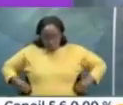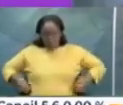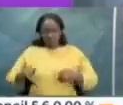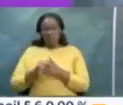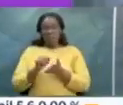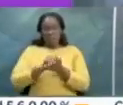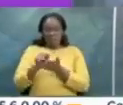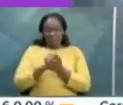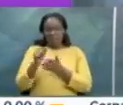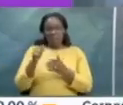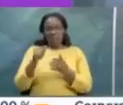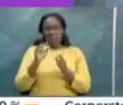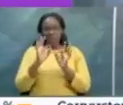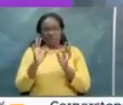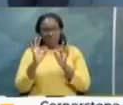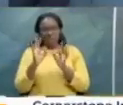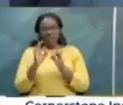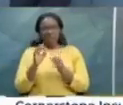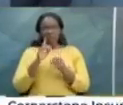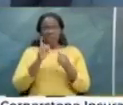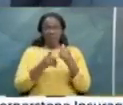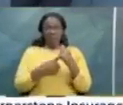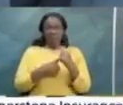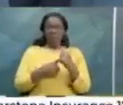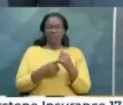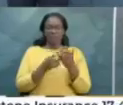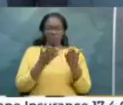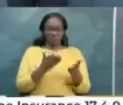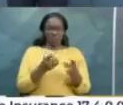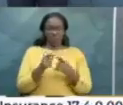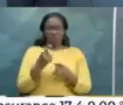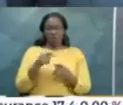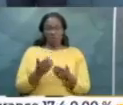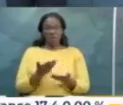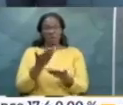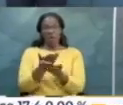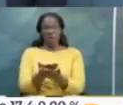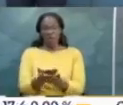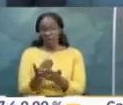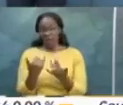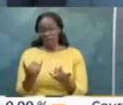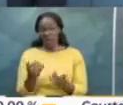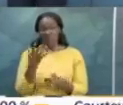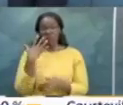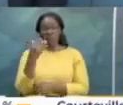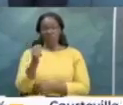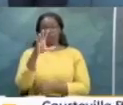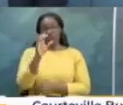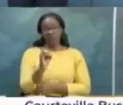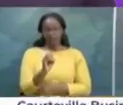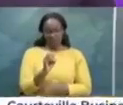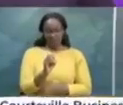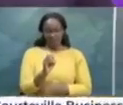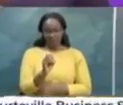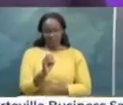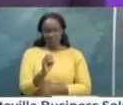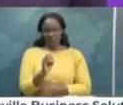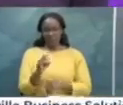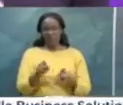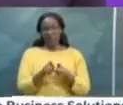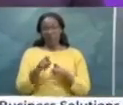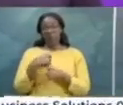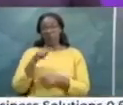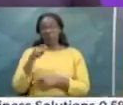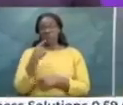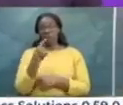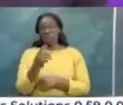which Yes, is really nice. a very nice apron, going for 600 Kenya shillings, but reduced for us to 550 Kenya shillings. Wow. I must also